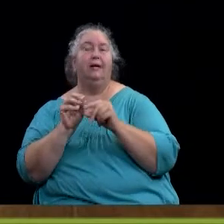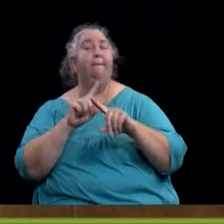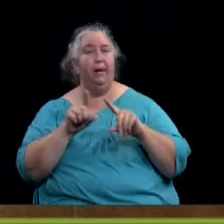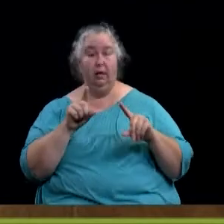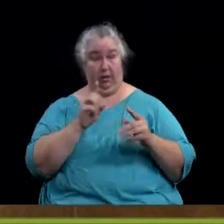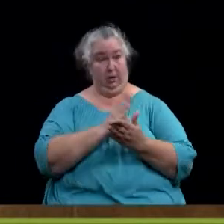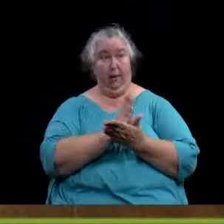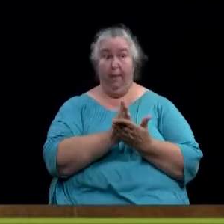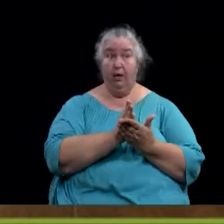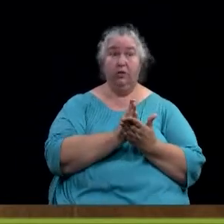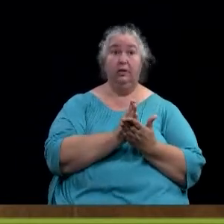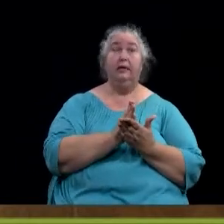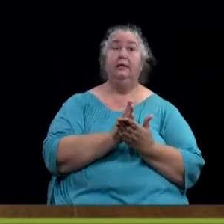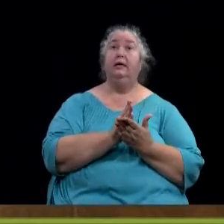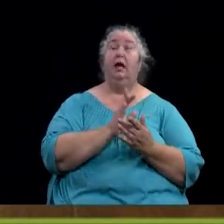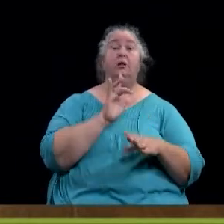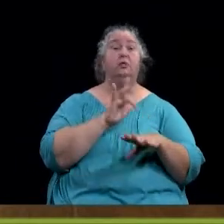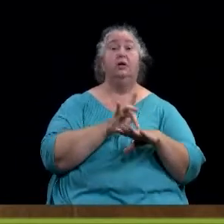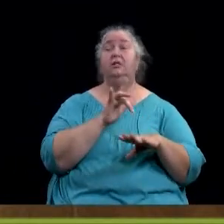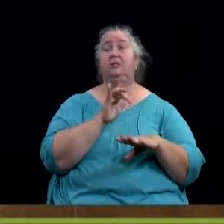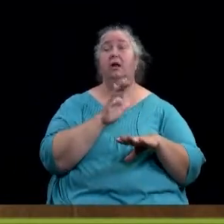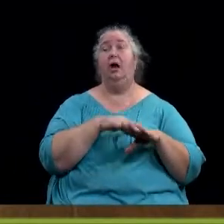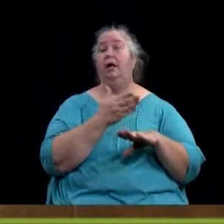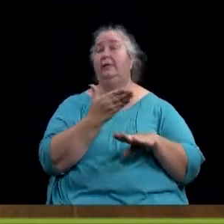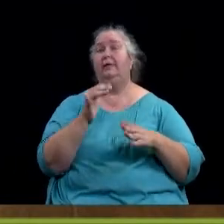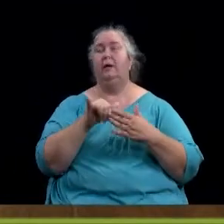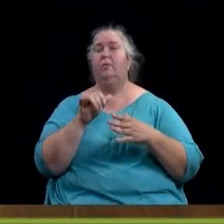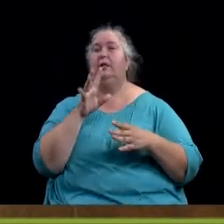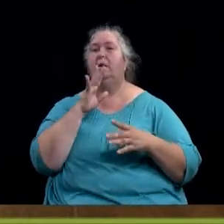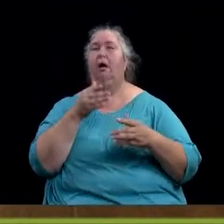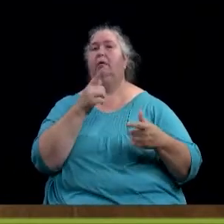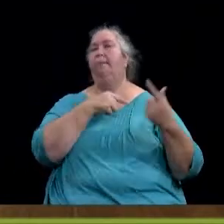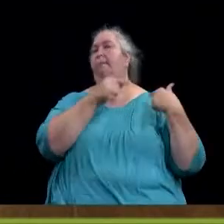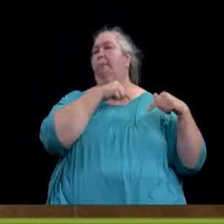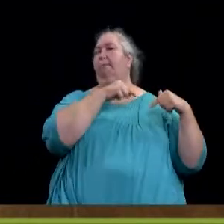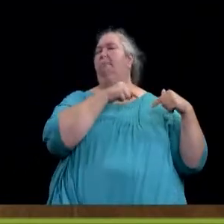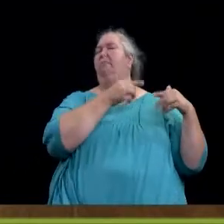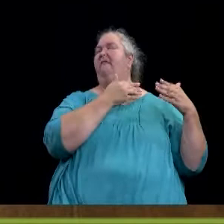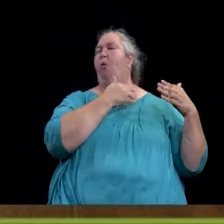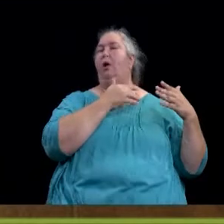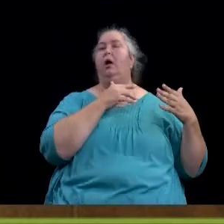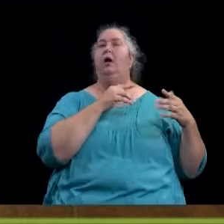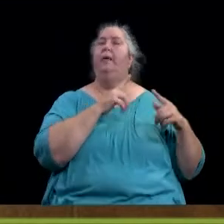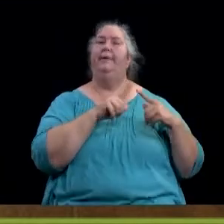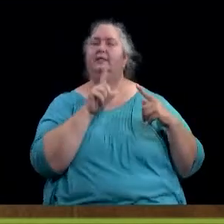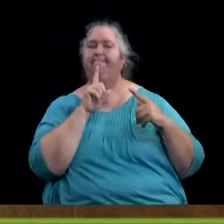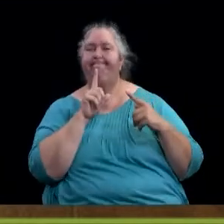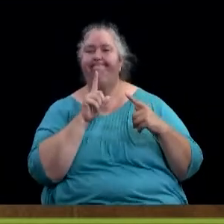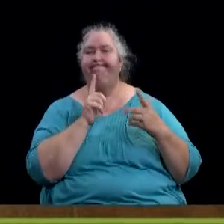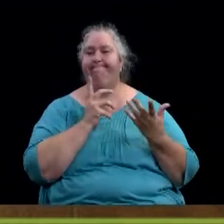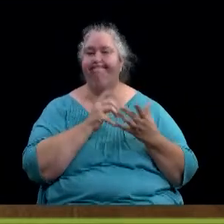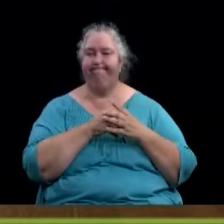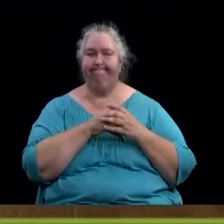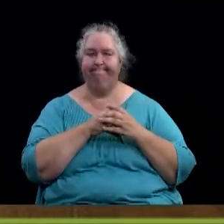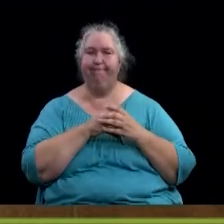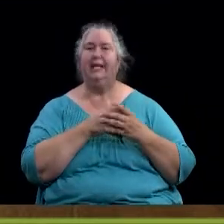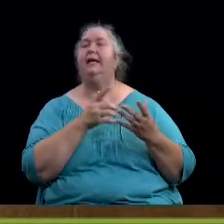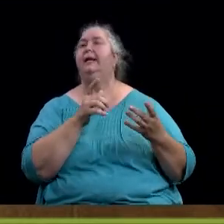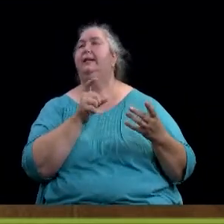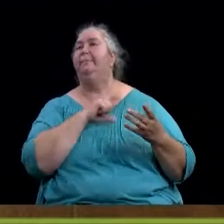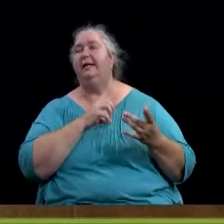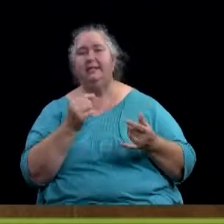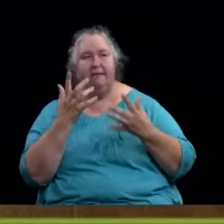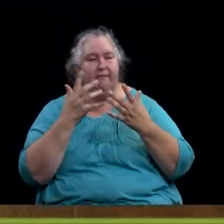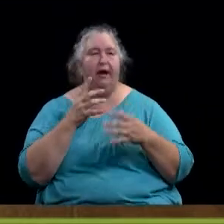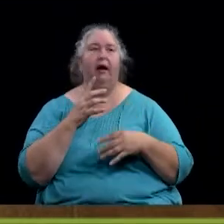about early in the budget cycle, and just quickly enumerating the best-in-class services, police and fire. We did some expansion there with a